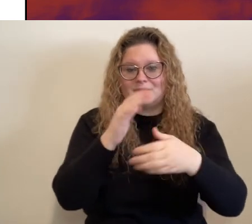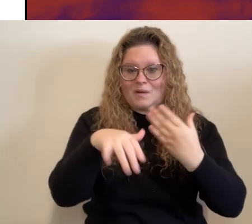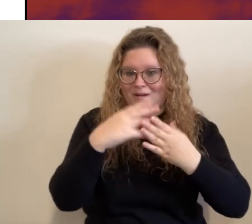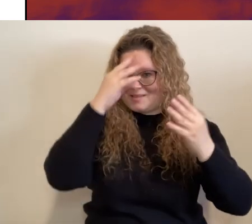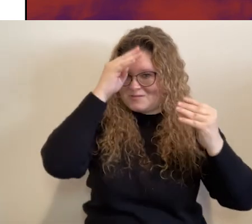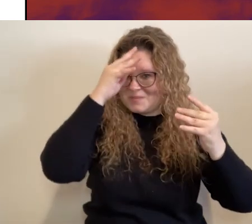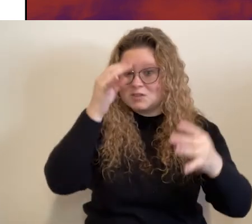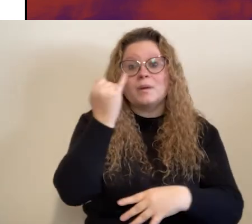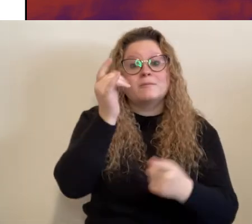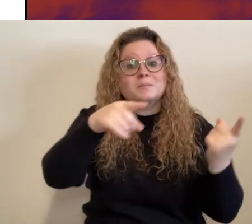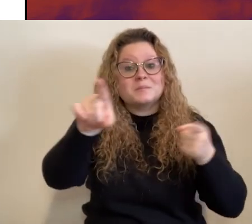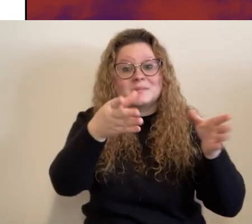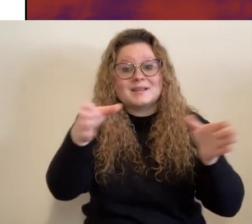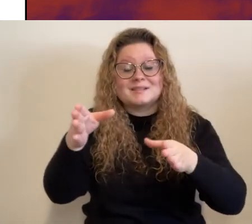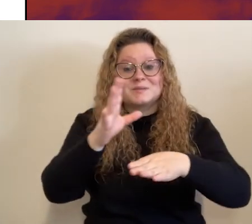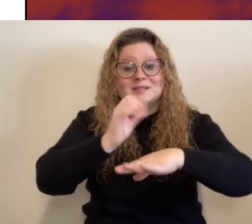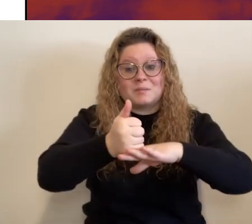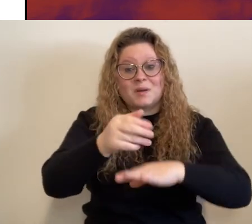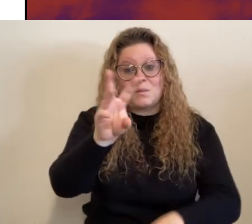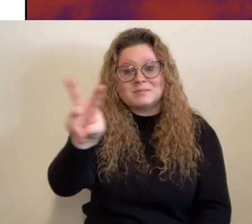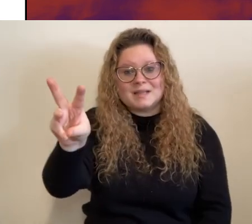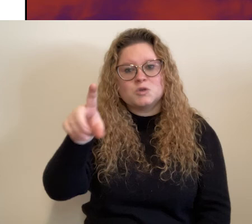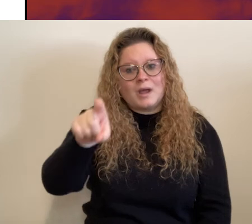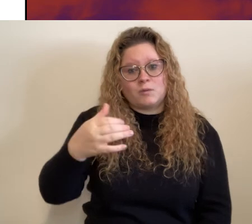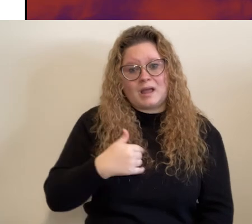website, make sure you have someone to emotionally support you,